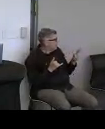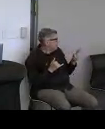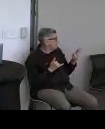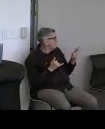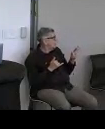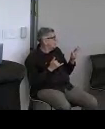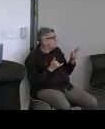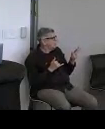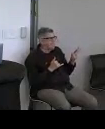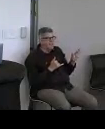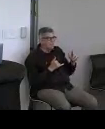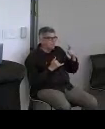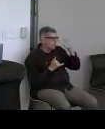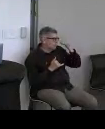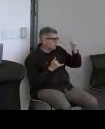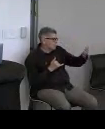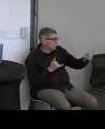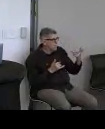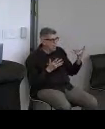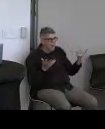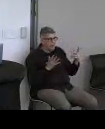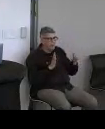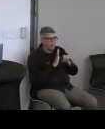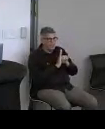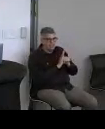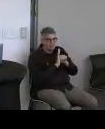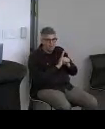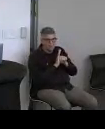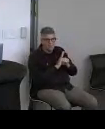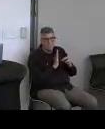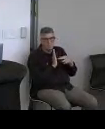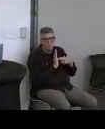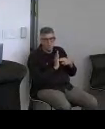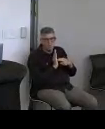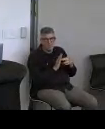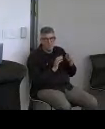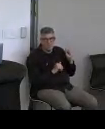care, whatever your representation or feelings about San Francisco,